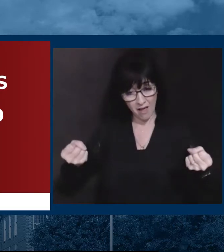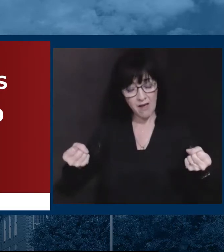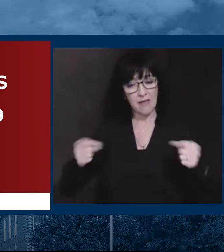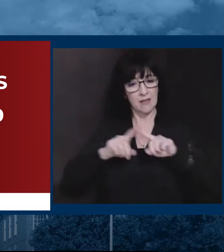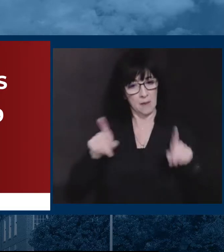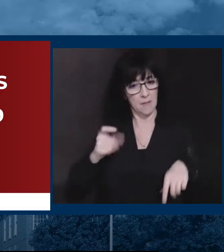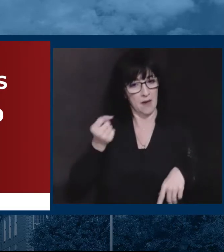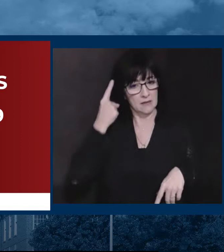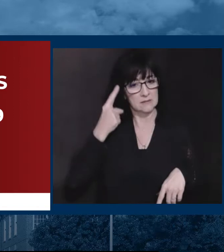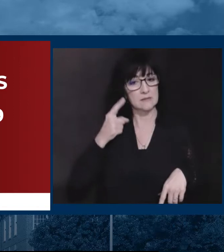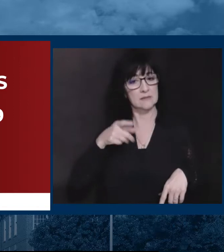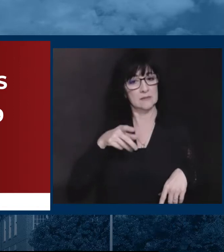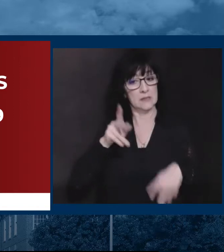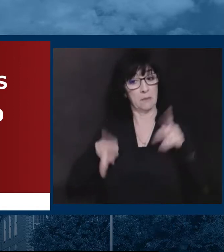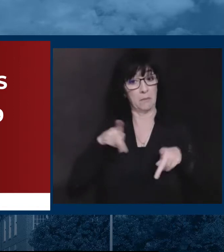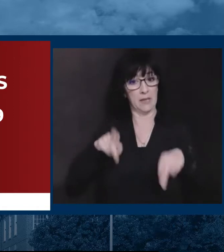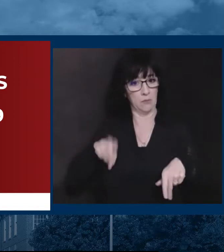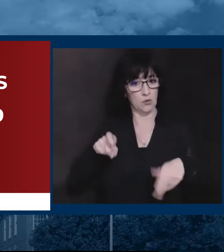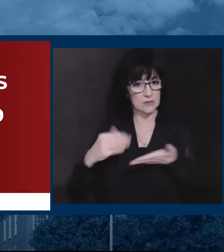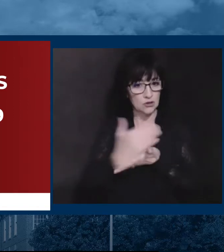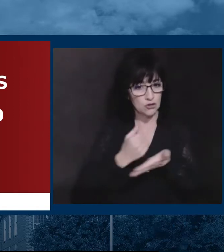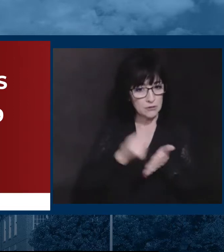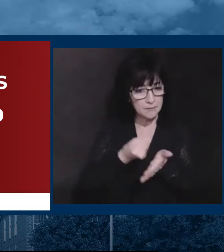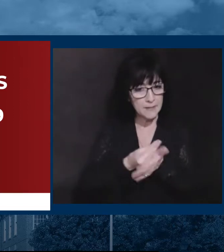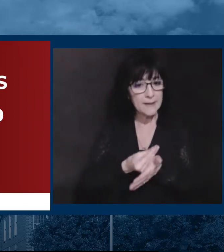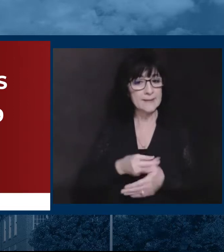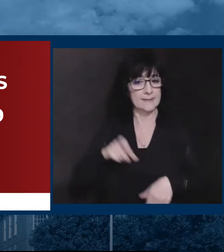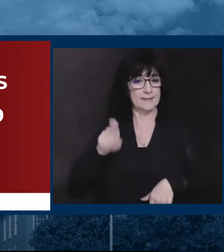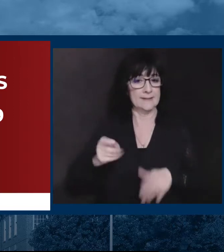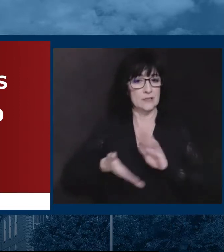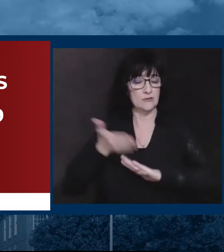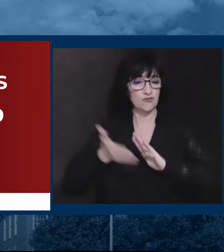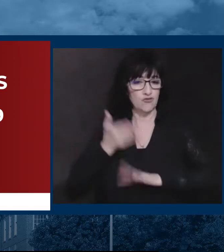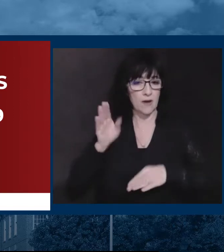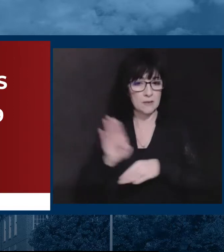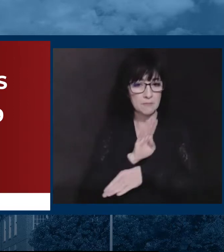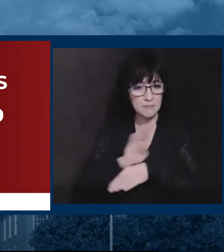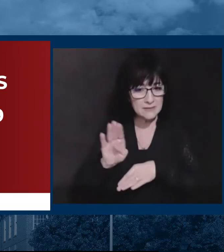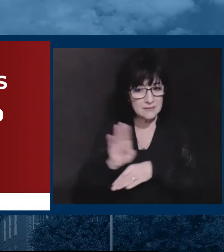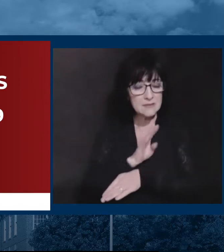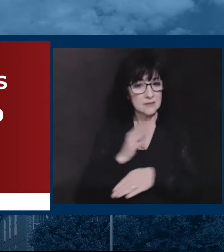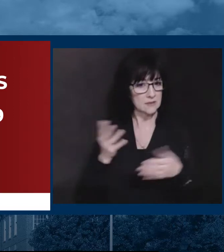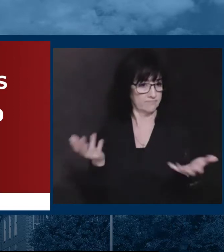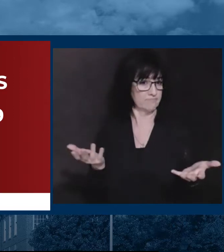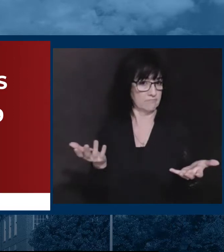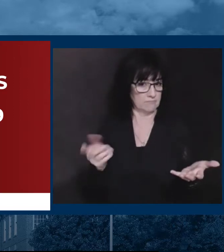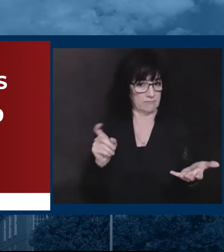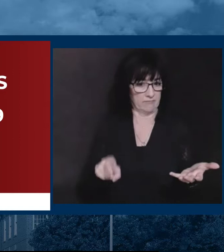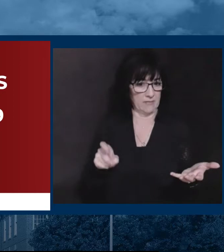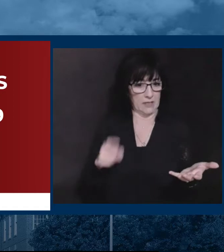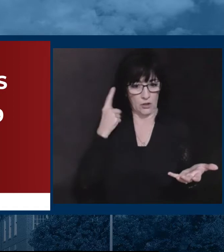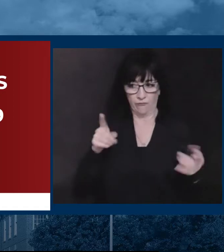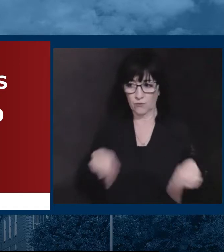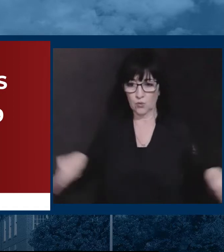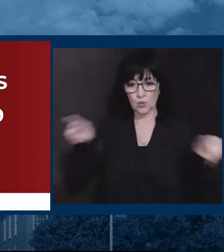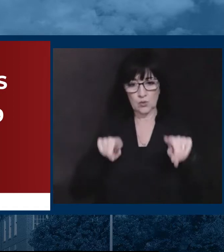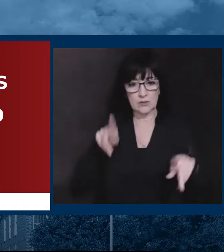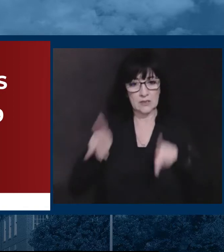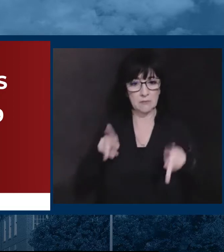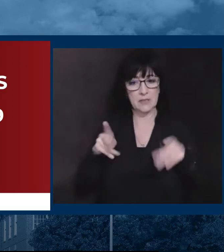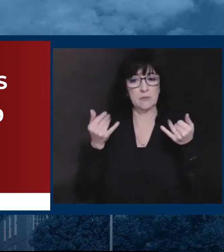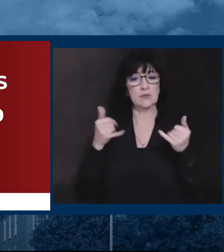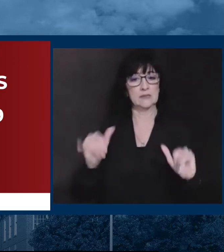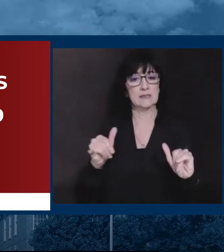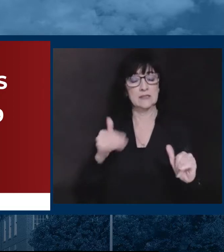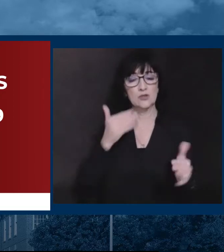small businesses, particularly in hospitality, to be able to do business and do it safely, protect their customers and their